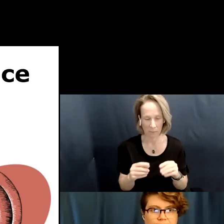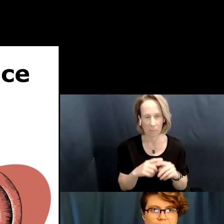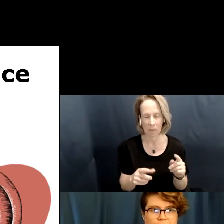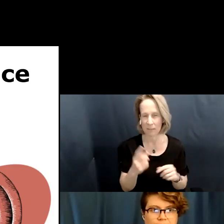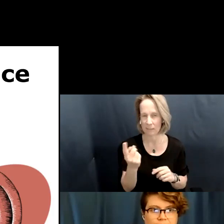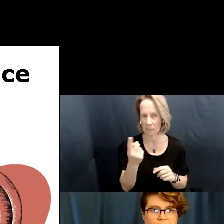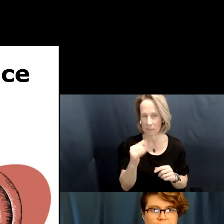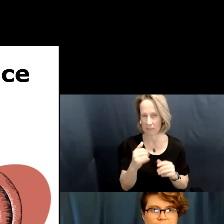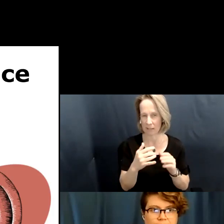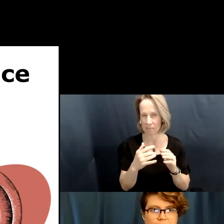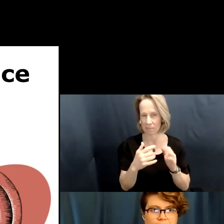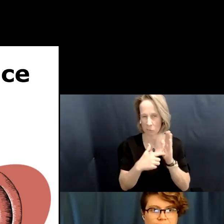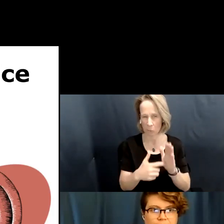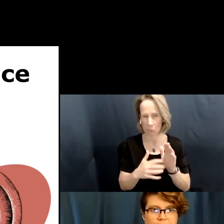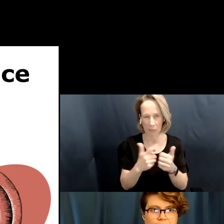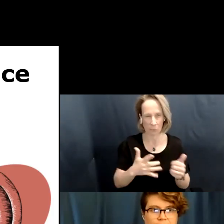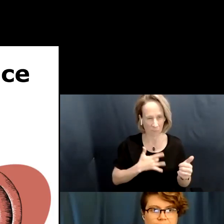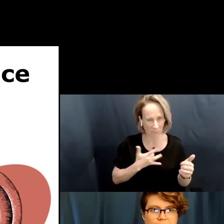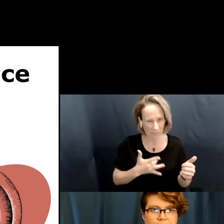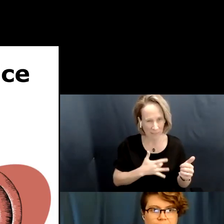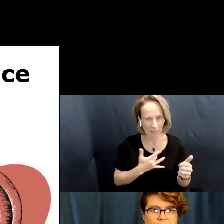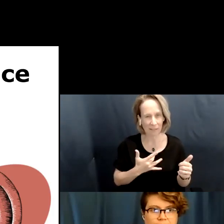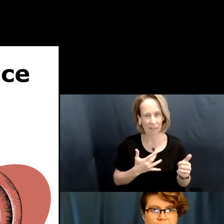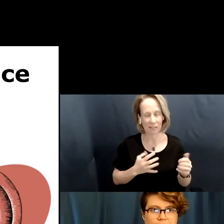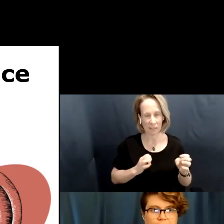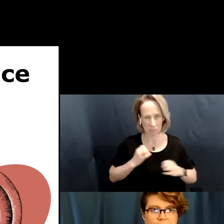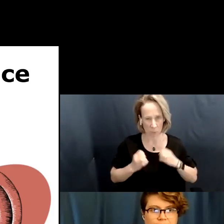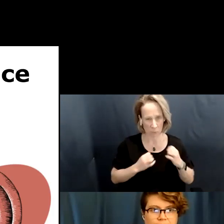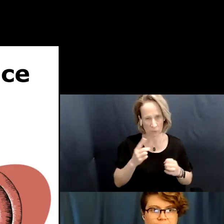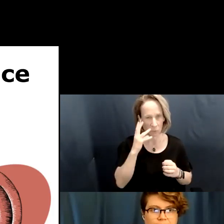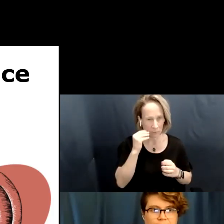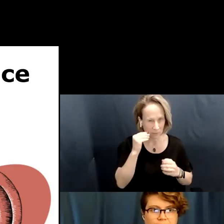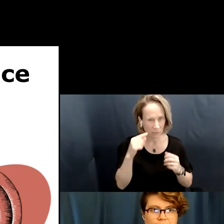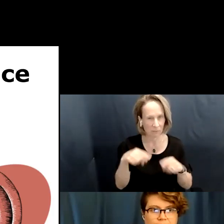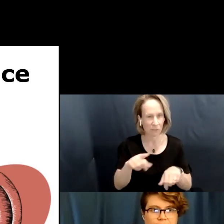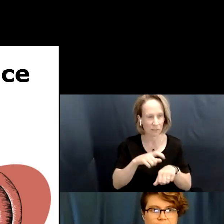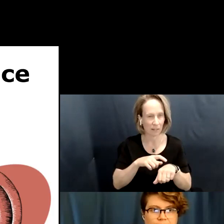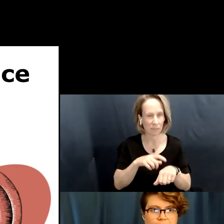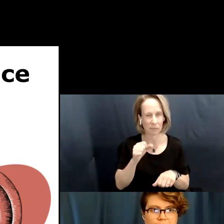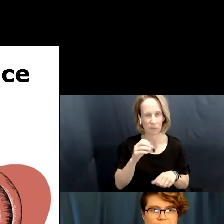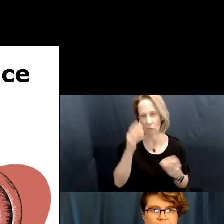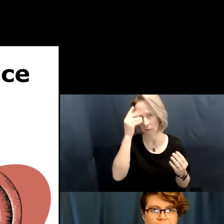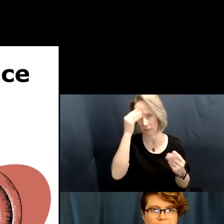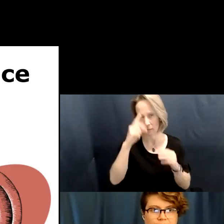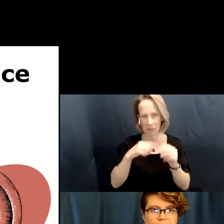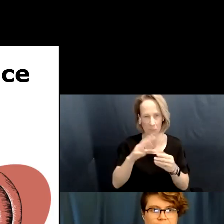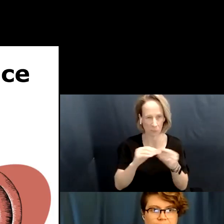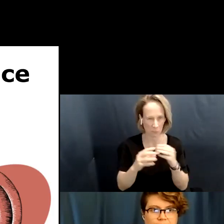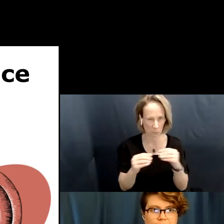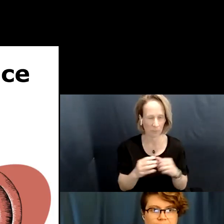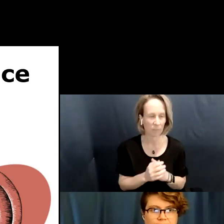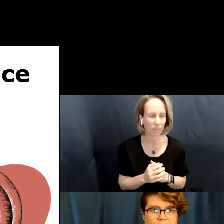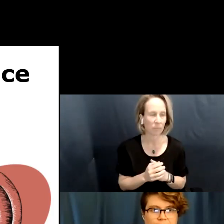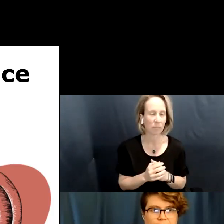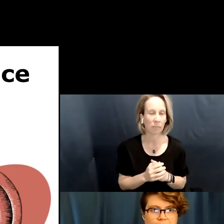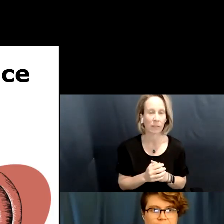you were feeling, some of the emotions you were experiencing during that time. So go ahead and kind of think of what your story might be. So while the